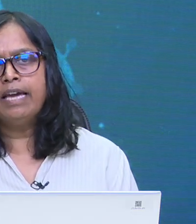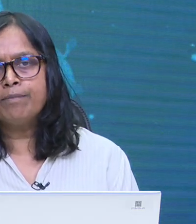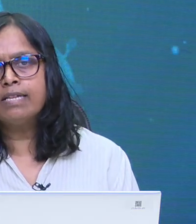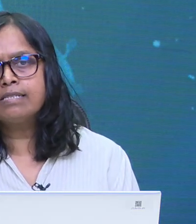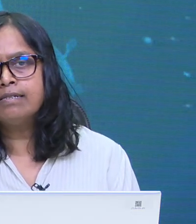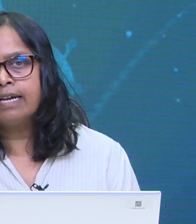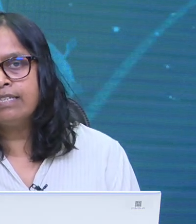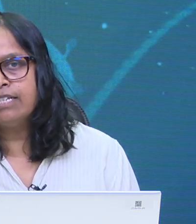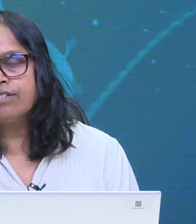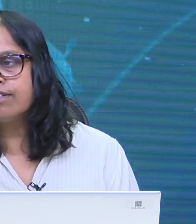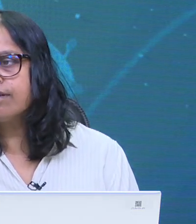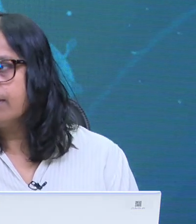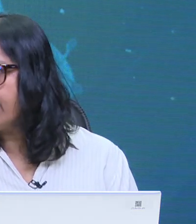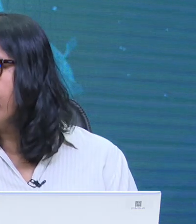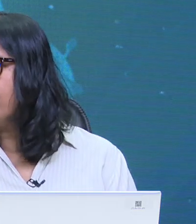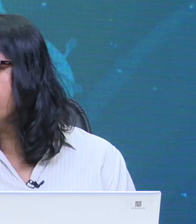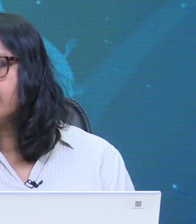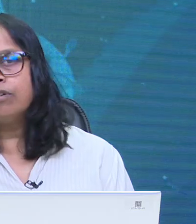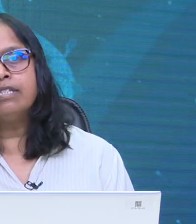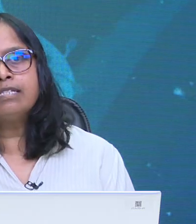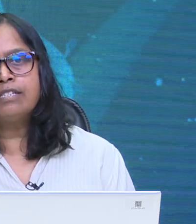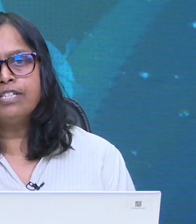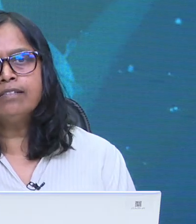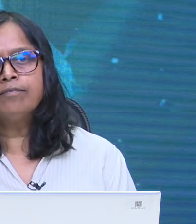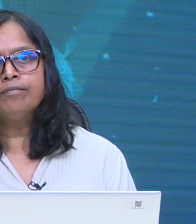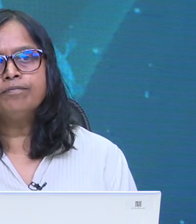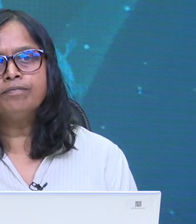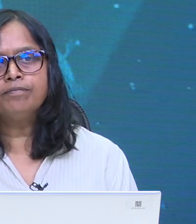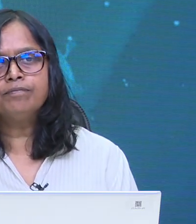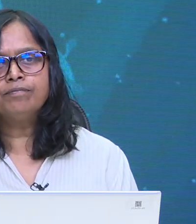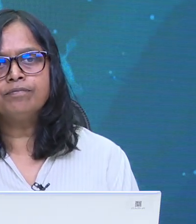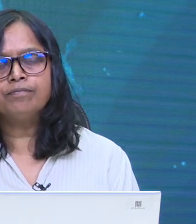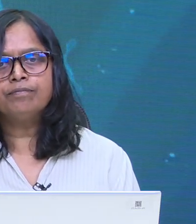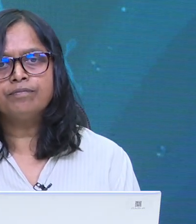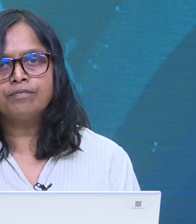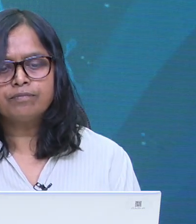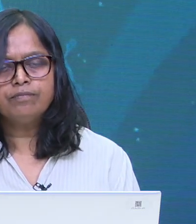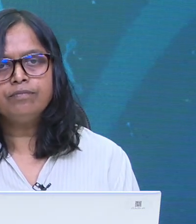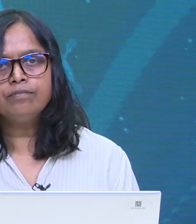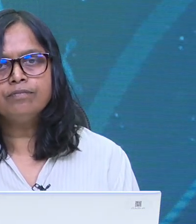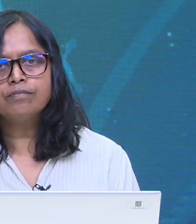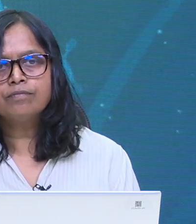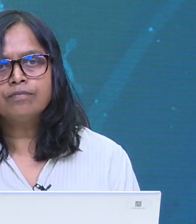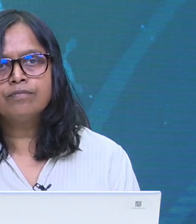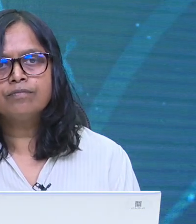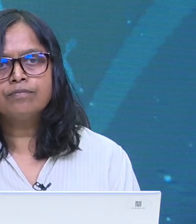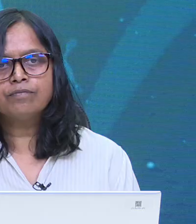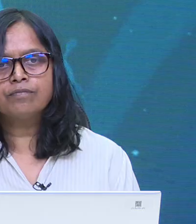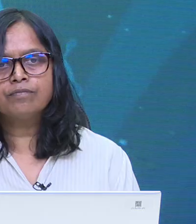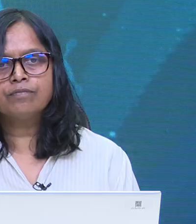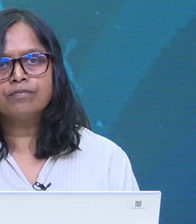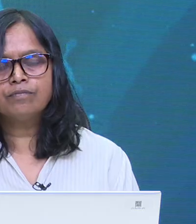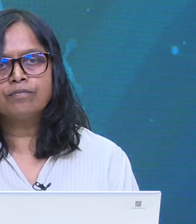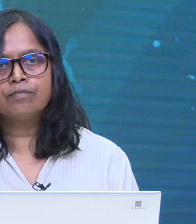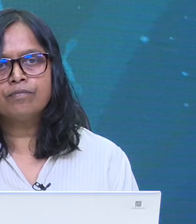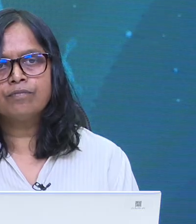the headmasters and teachers. Can you help us on this, Ranjeet? Yes, definitely. So in